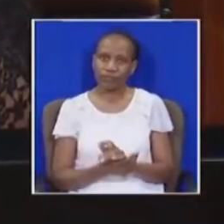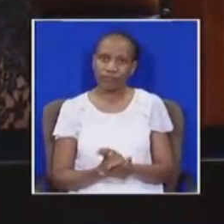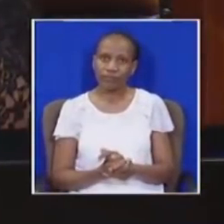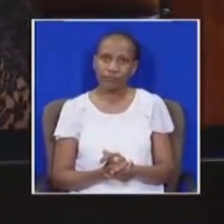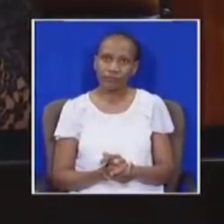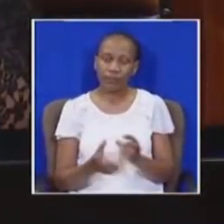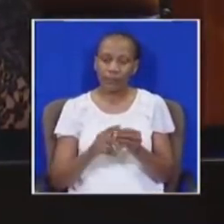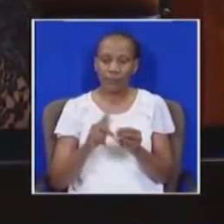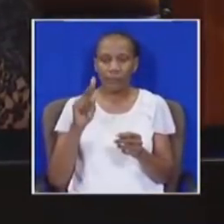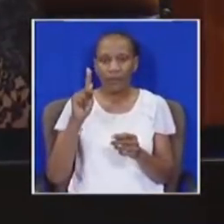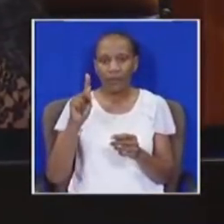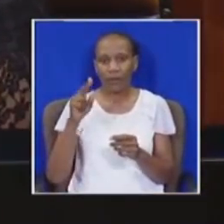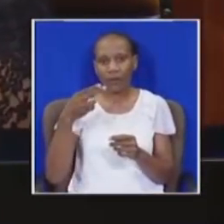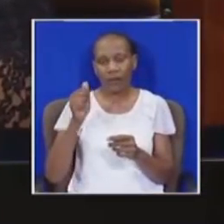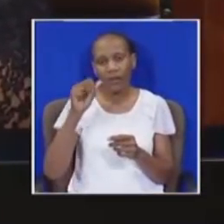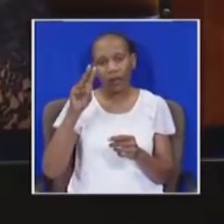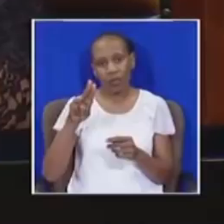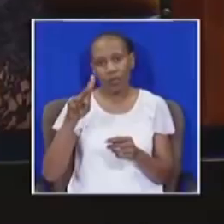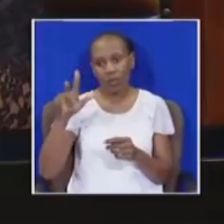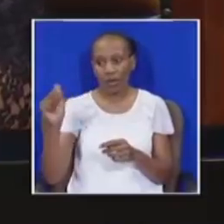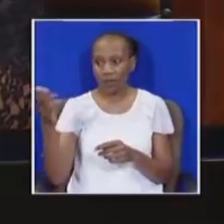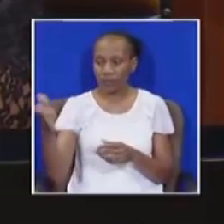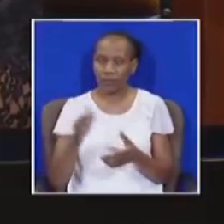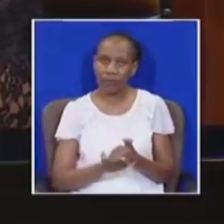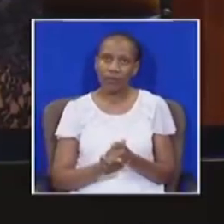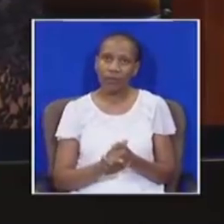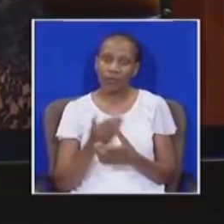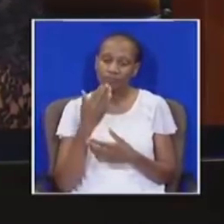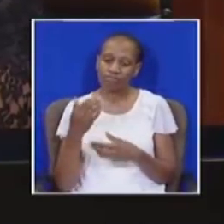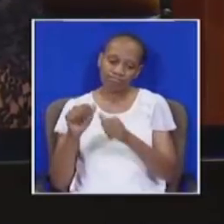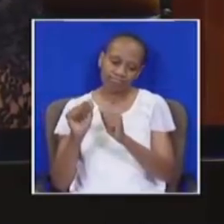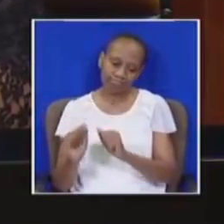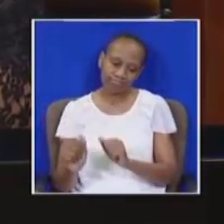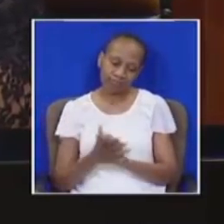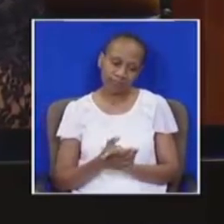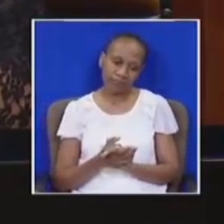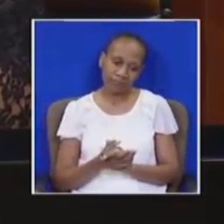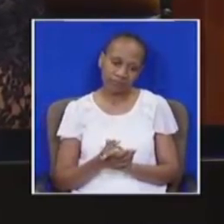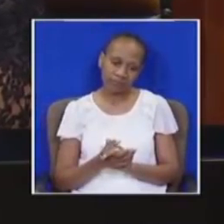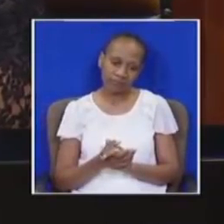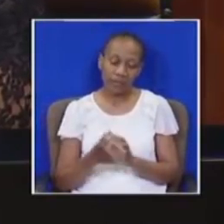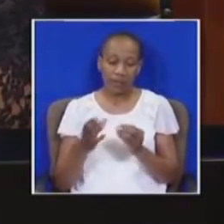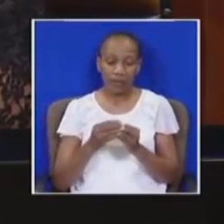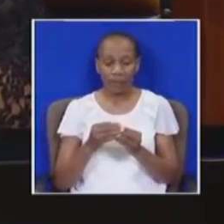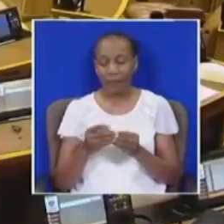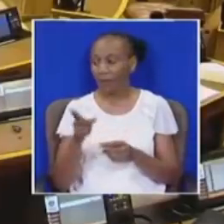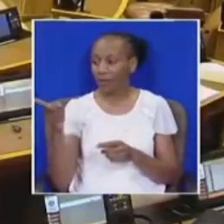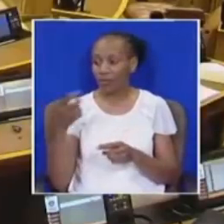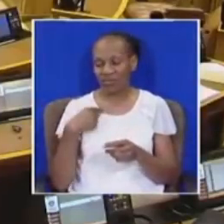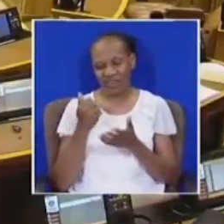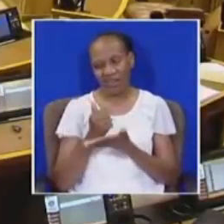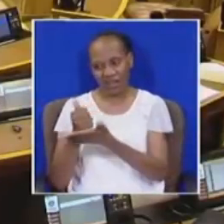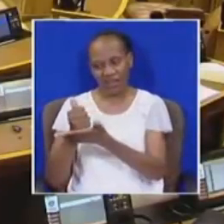Honorable Khawula. Thanks, Chair. Chair, I want to give guidance to the member. I think he's ill-informed. There is